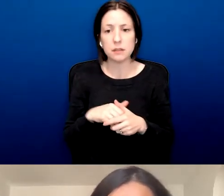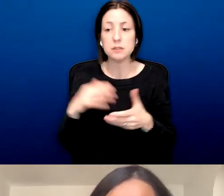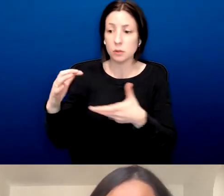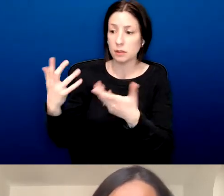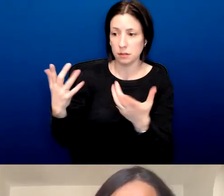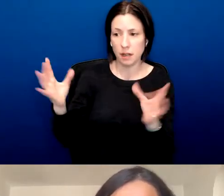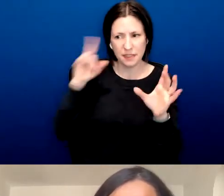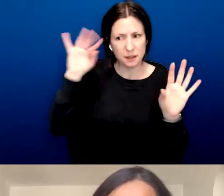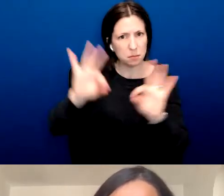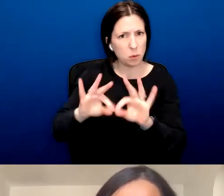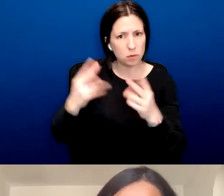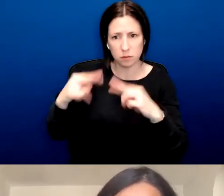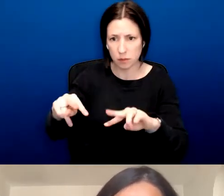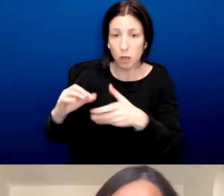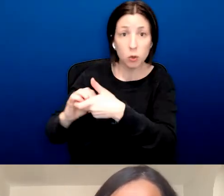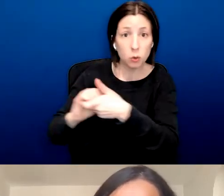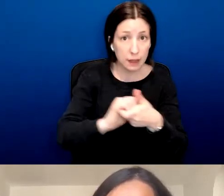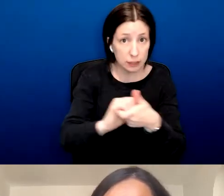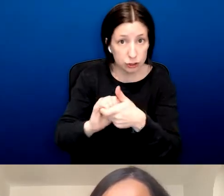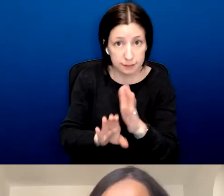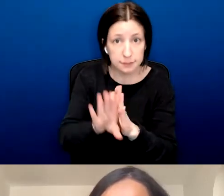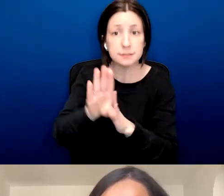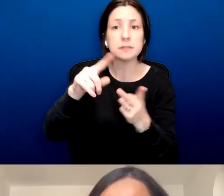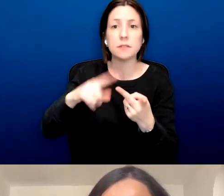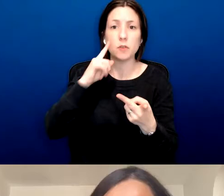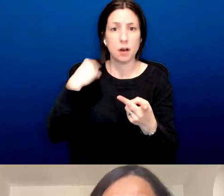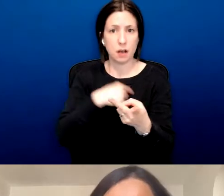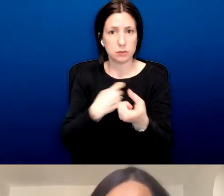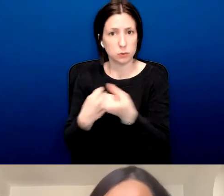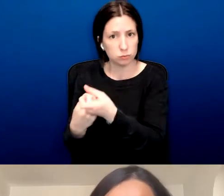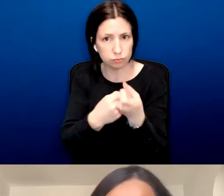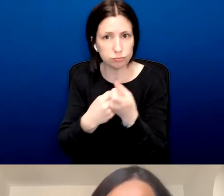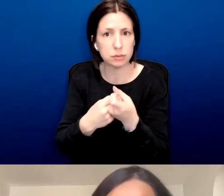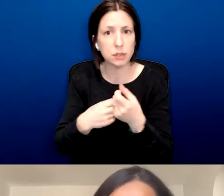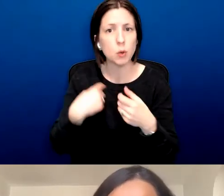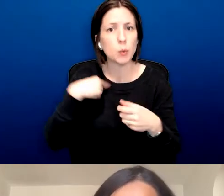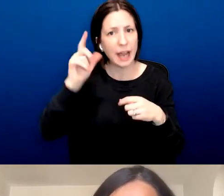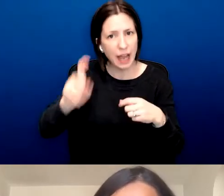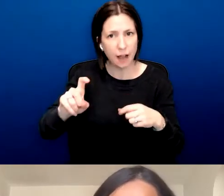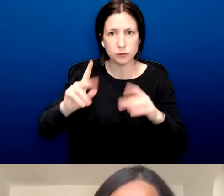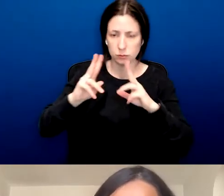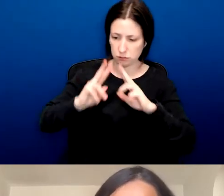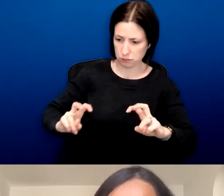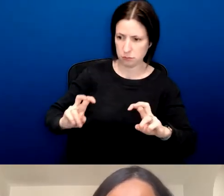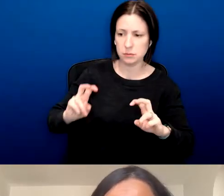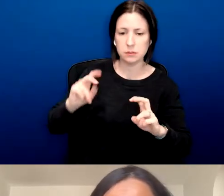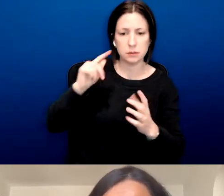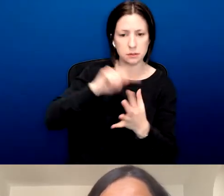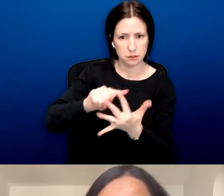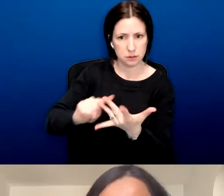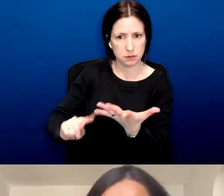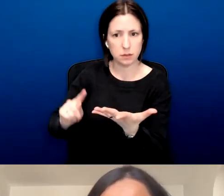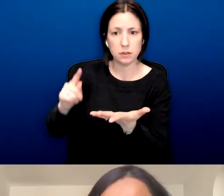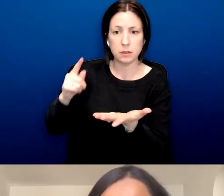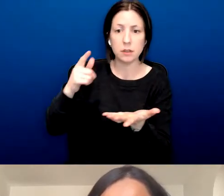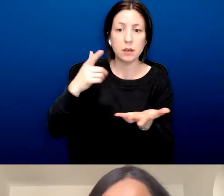or for us to be in solidarity with each other, we need to interrogate these bodies of knowledge that have come